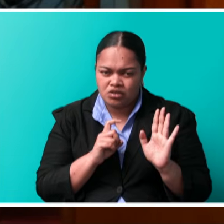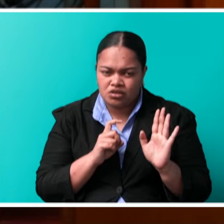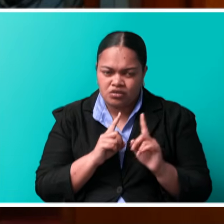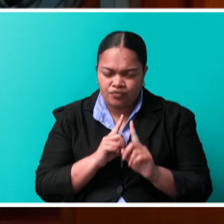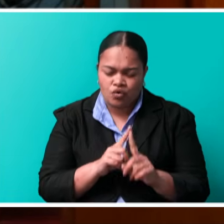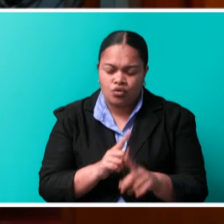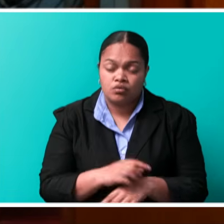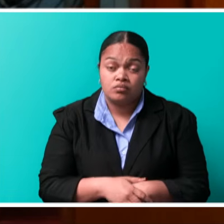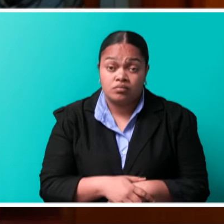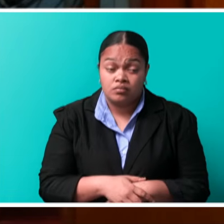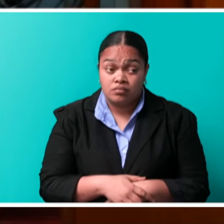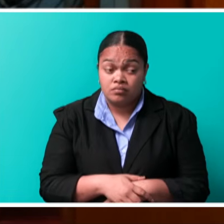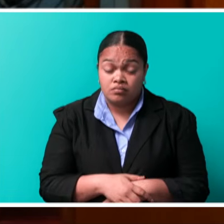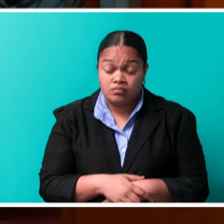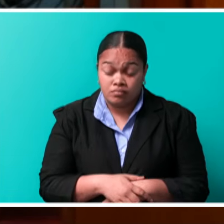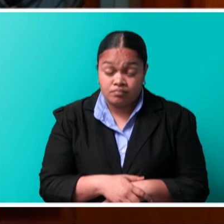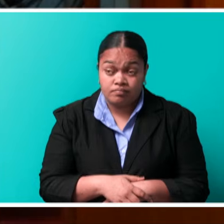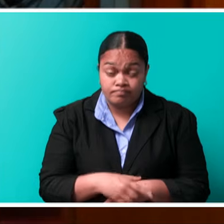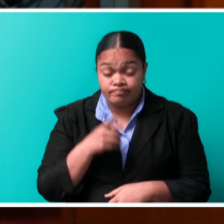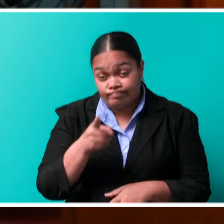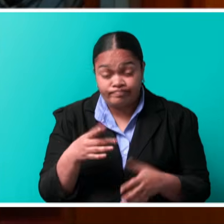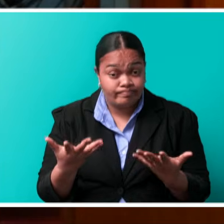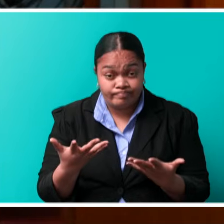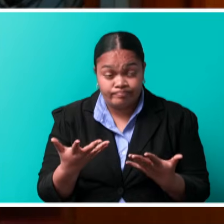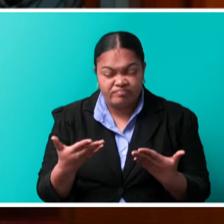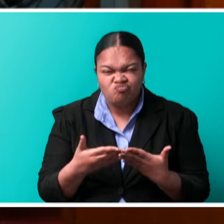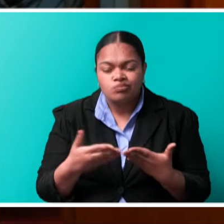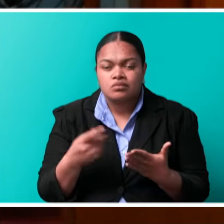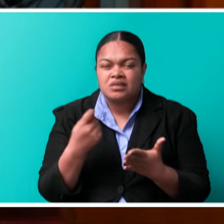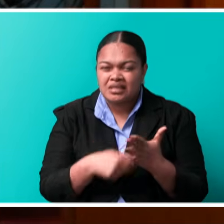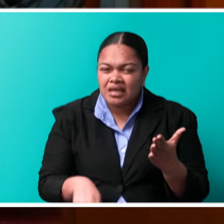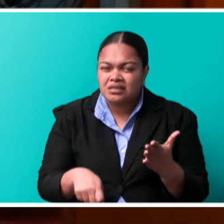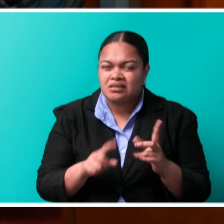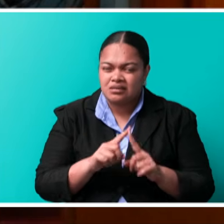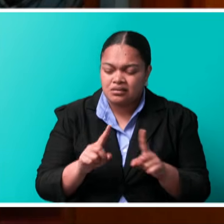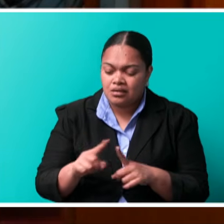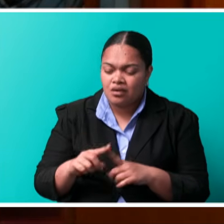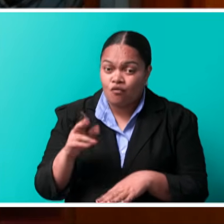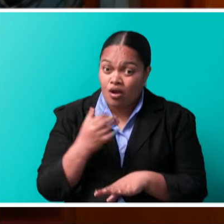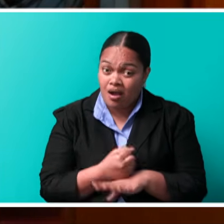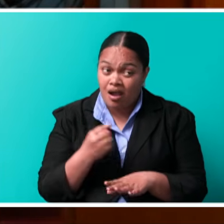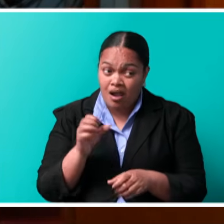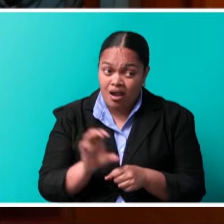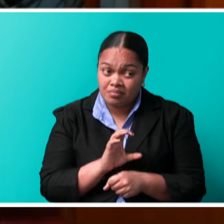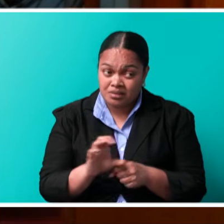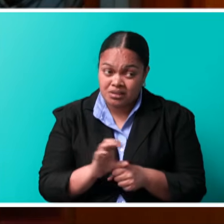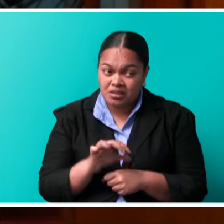This budget, Mr. Speaker, sir, introduces tax incentives for companies with at least 30%